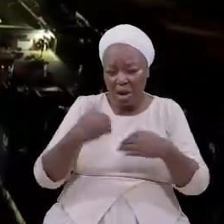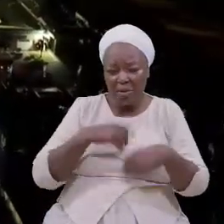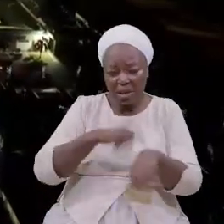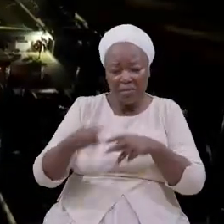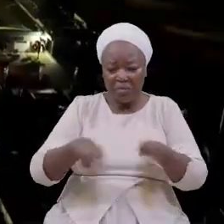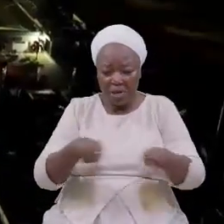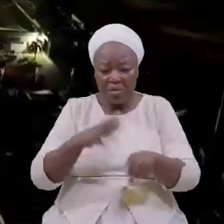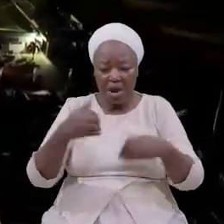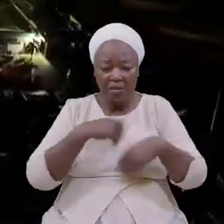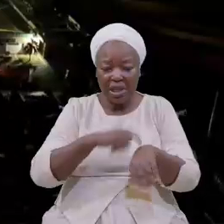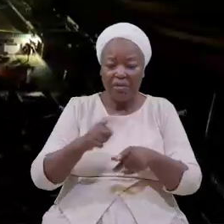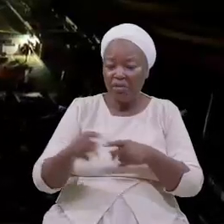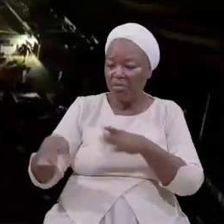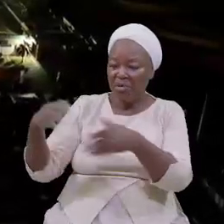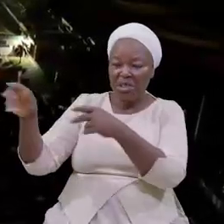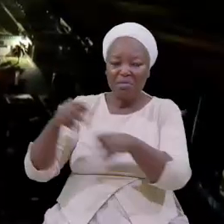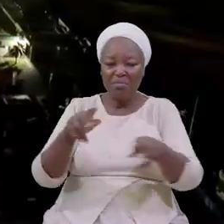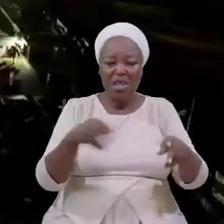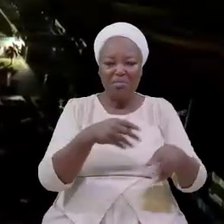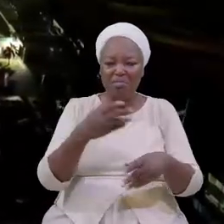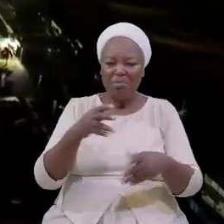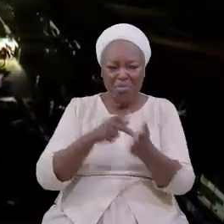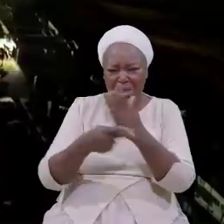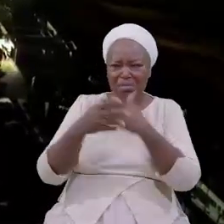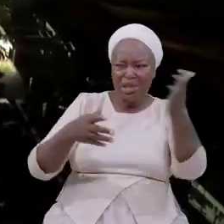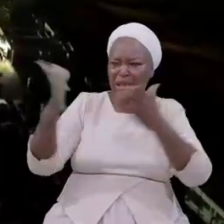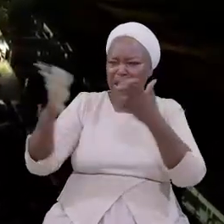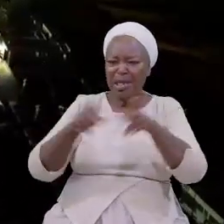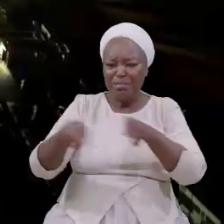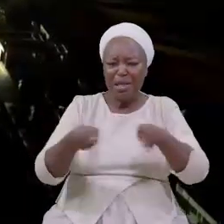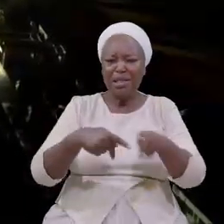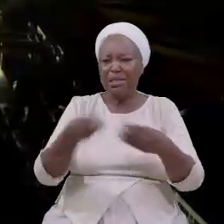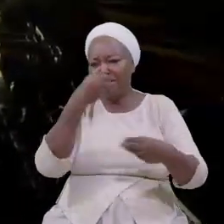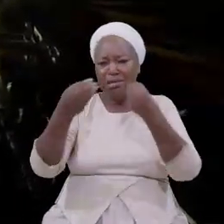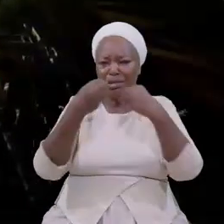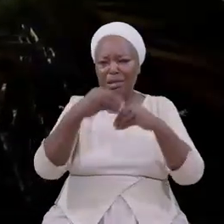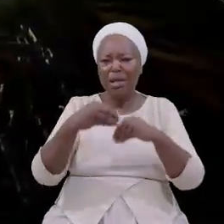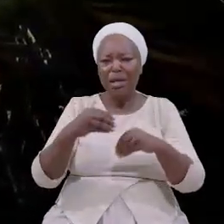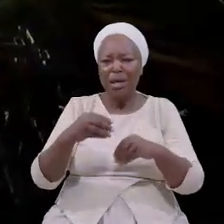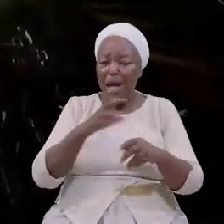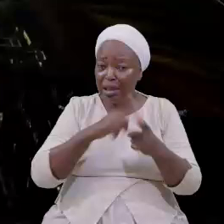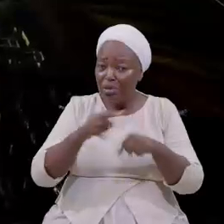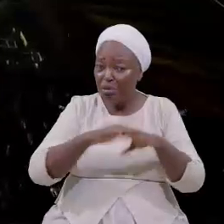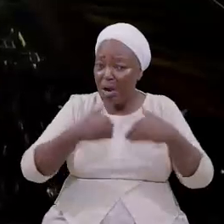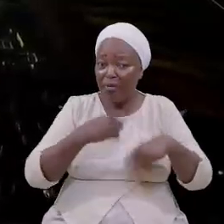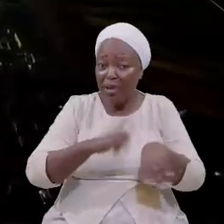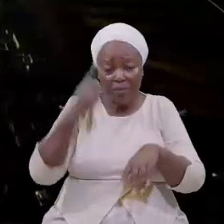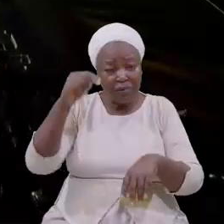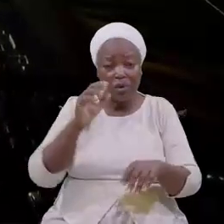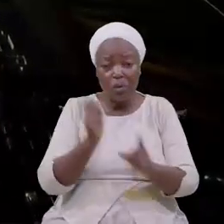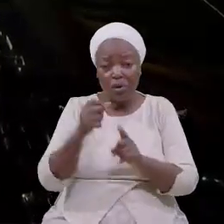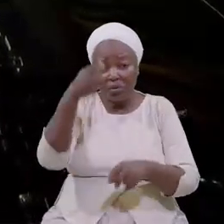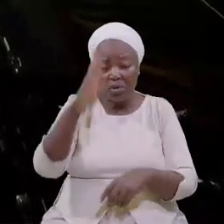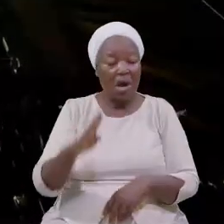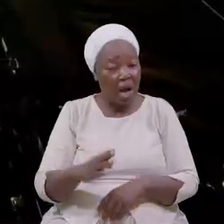you have time for wedding, you have time for everything. But come and sit down. Let us teach you how you can continue with